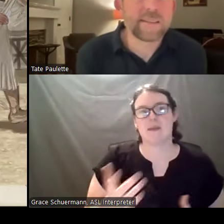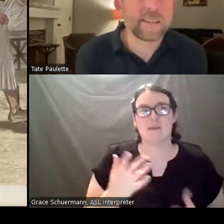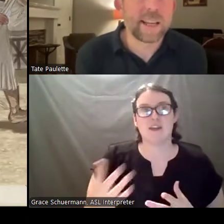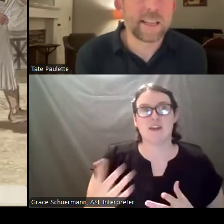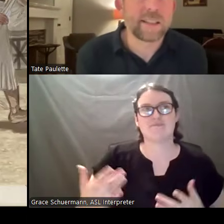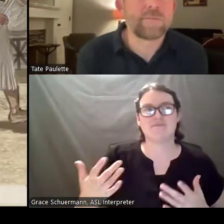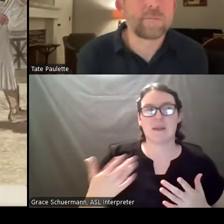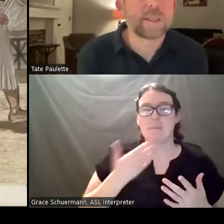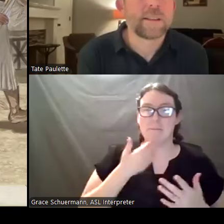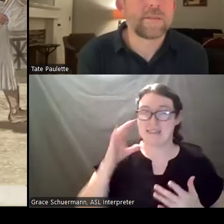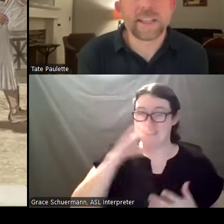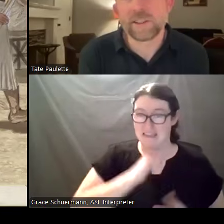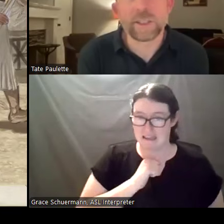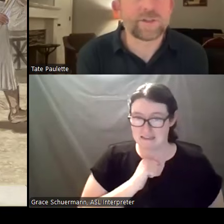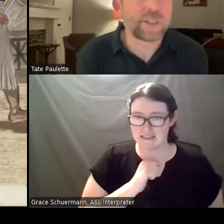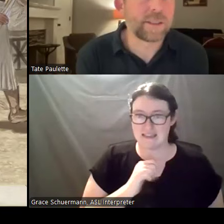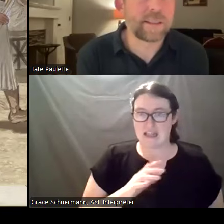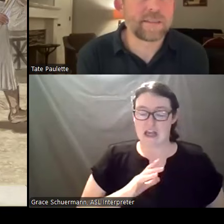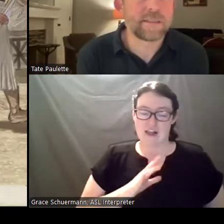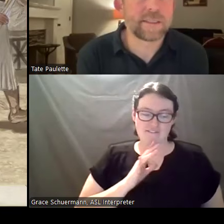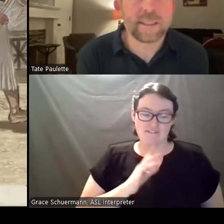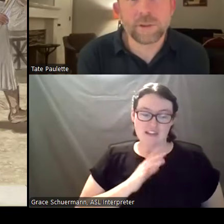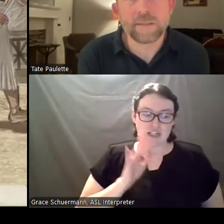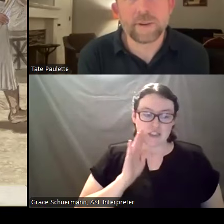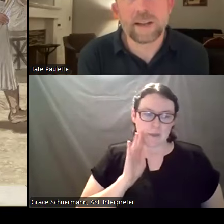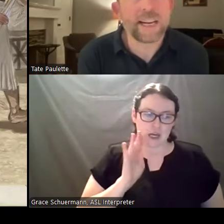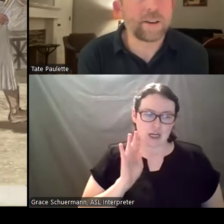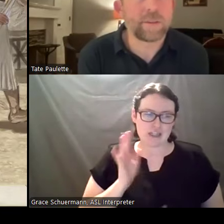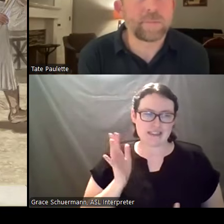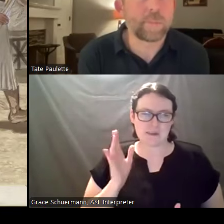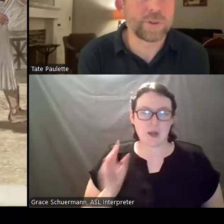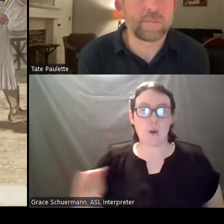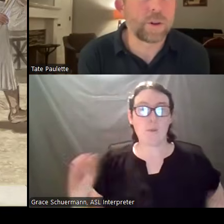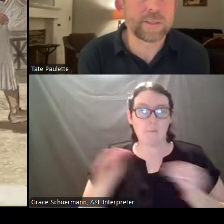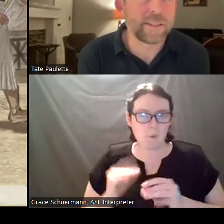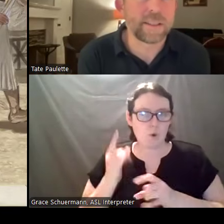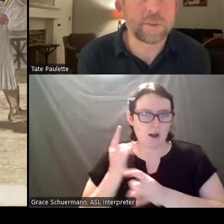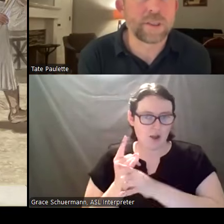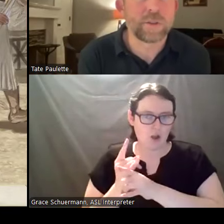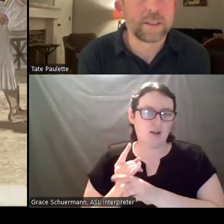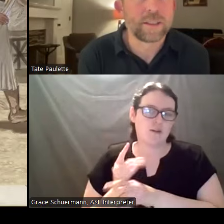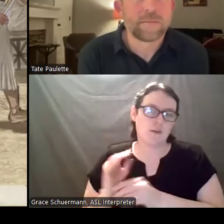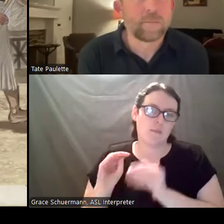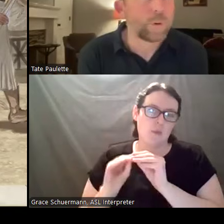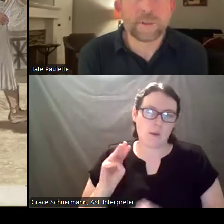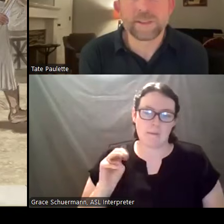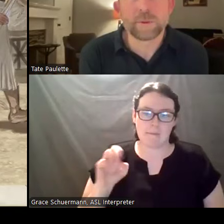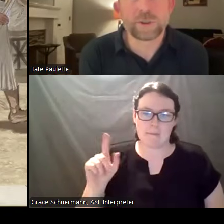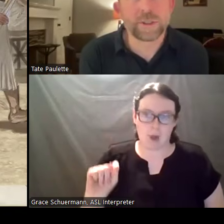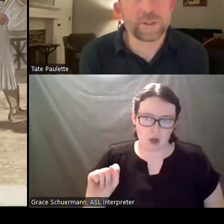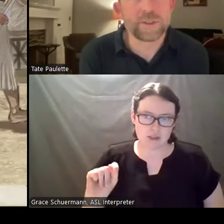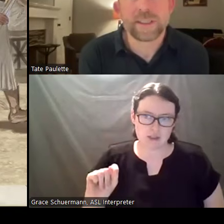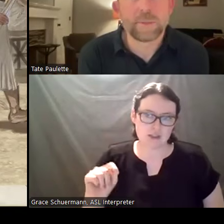we have is that the fancier beers generally seem to have had a higher proportion of malt in them. So more